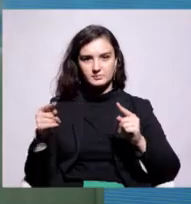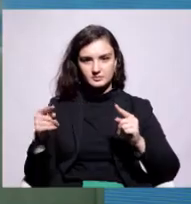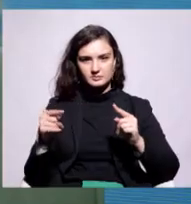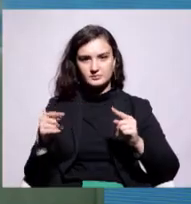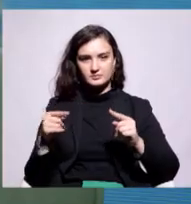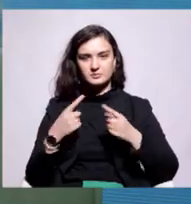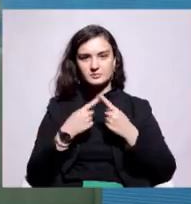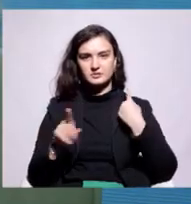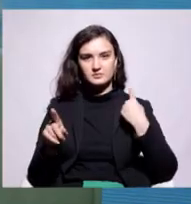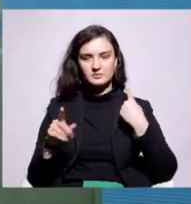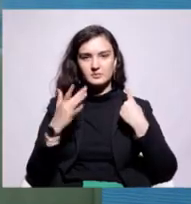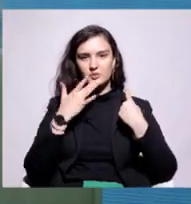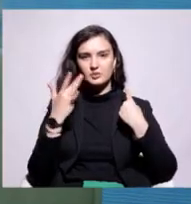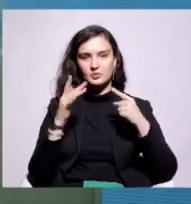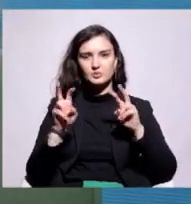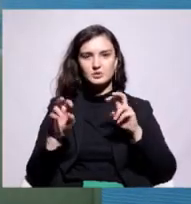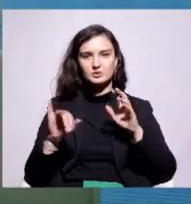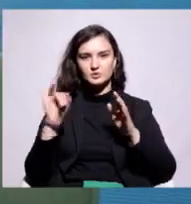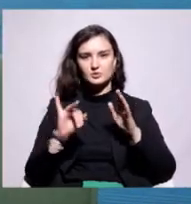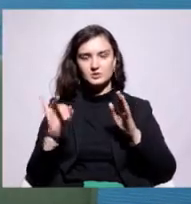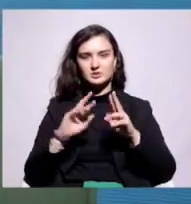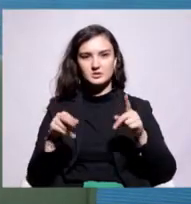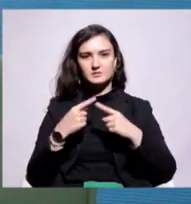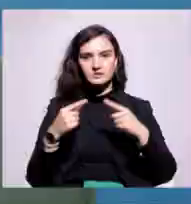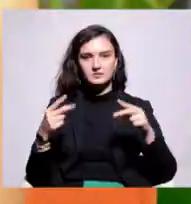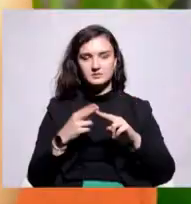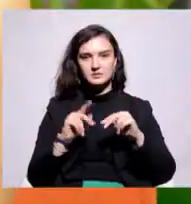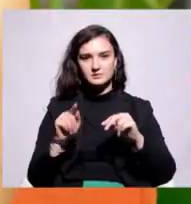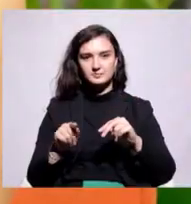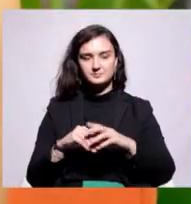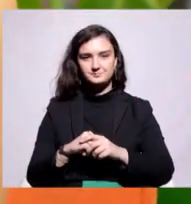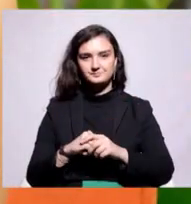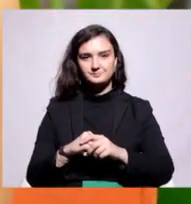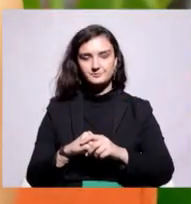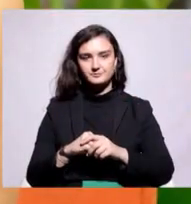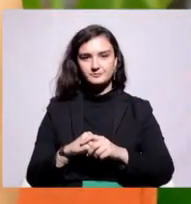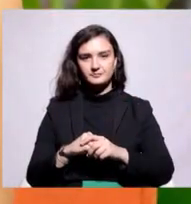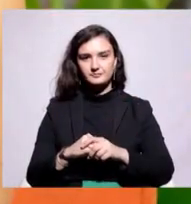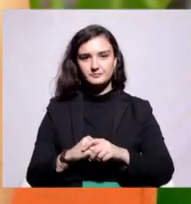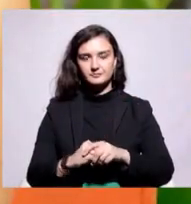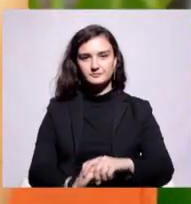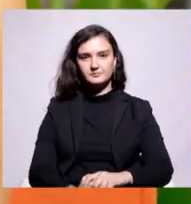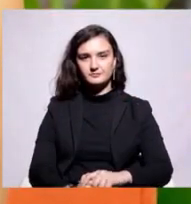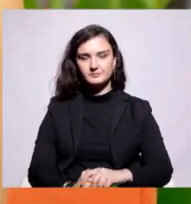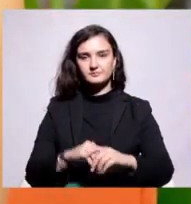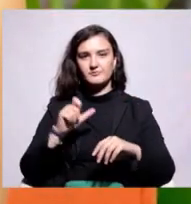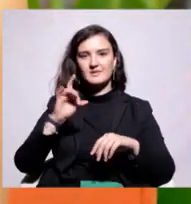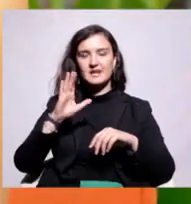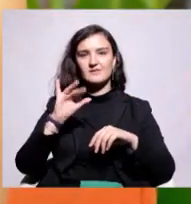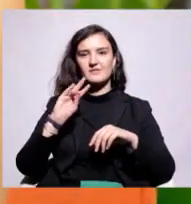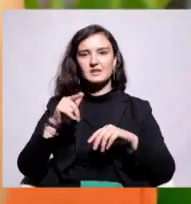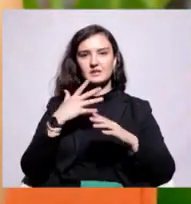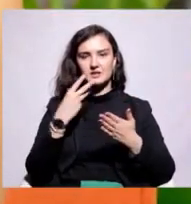satirical stories, political stories, that kind of thing. So that's his focus. By 1809, Irving had created